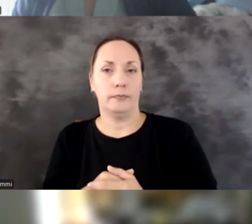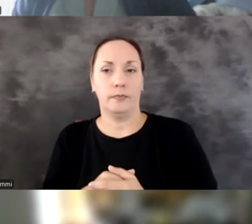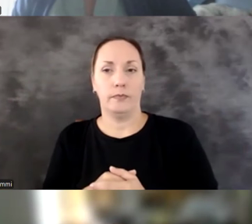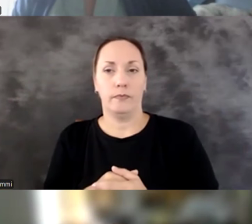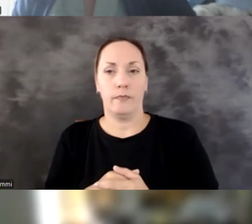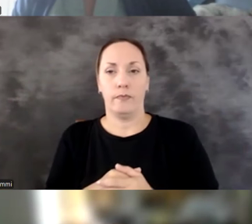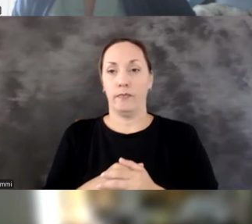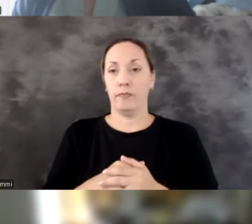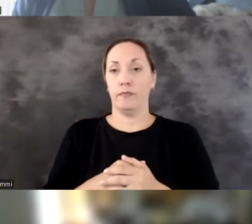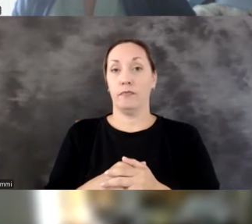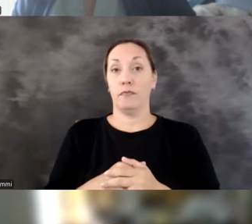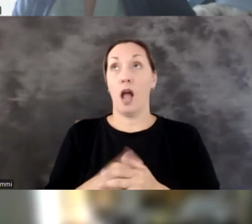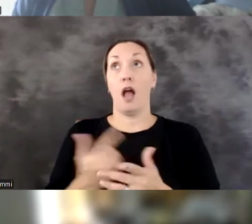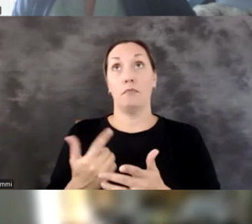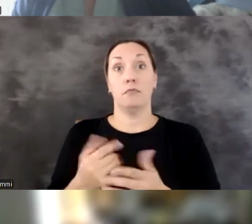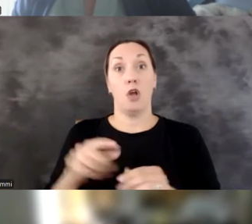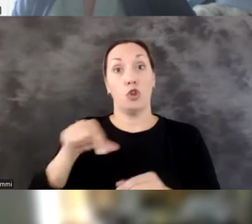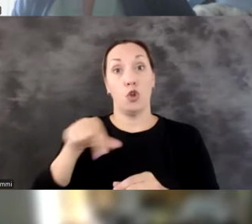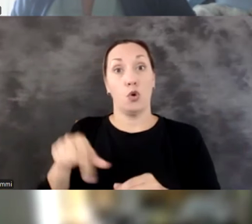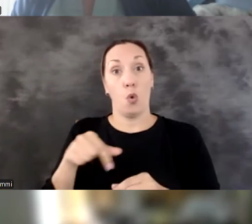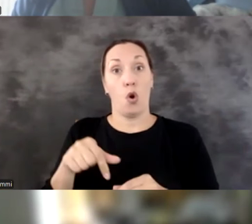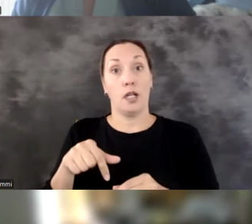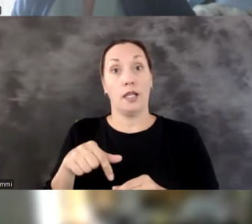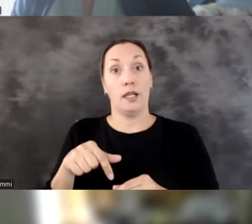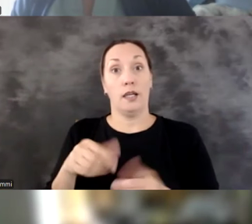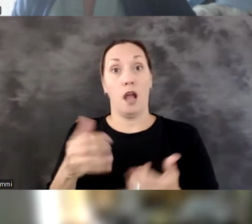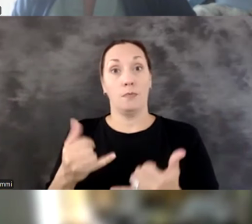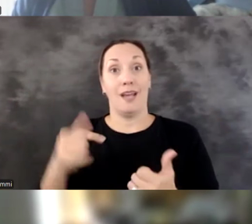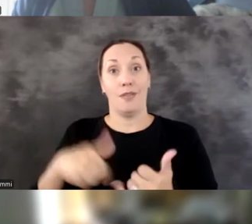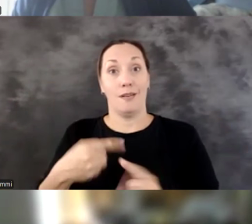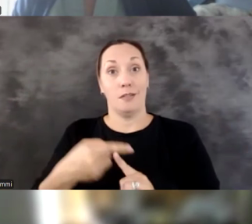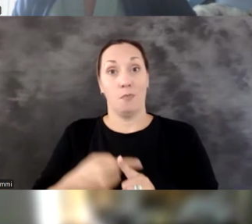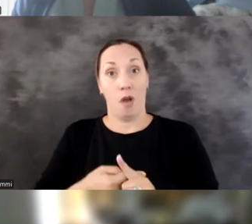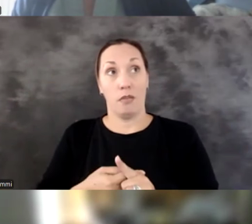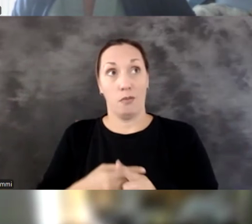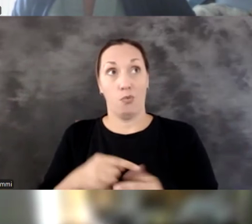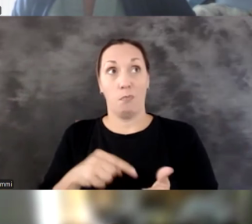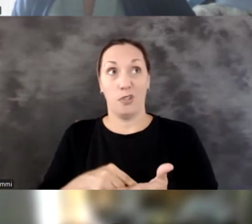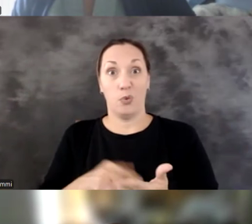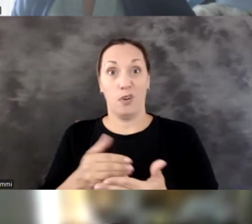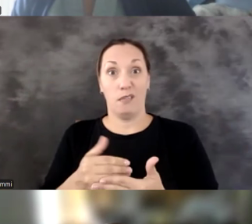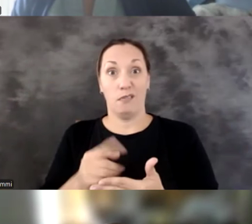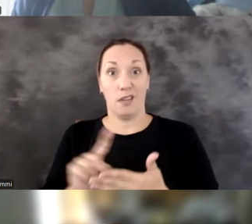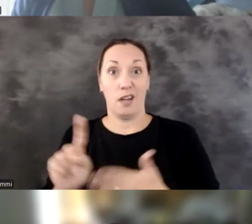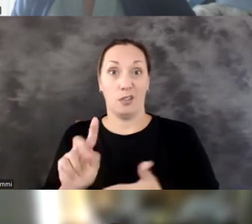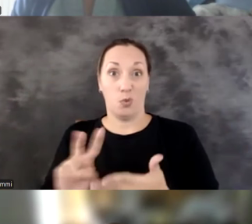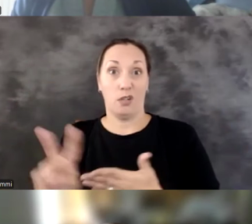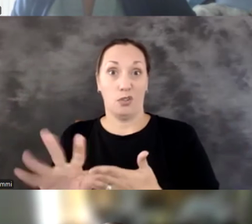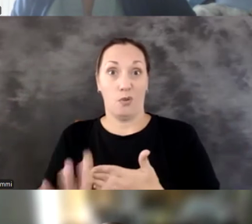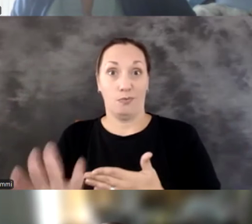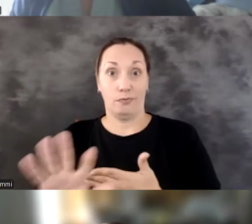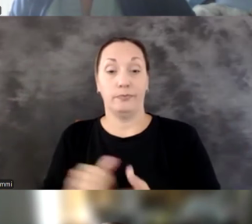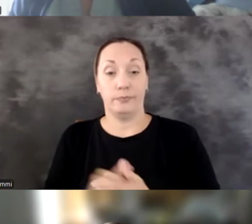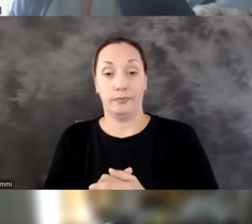this month will be due within the next week or so. Okay. Yeah.